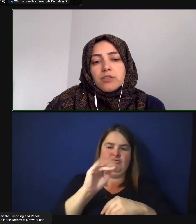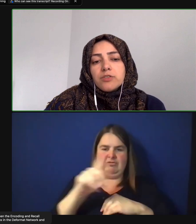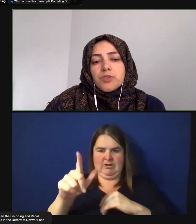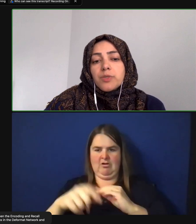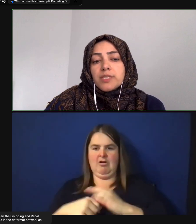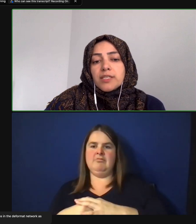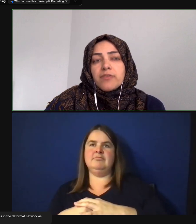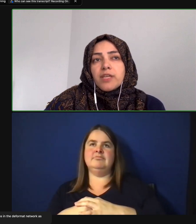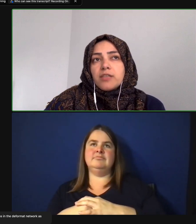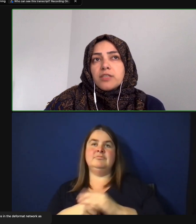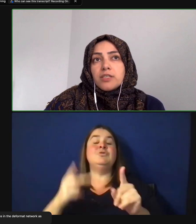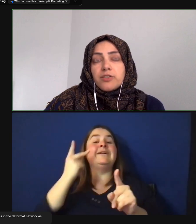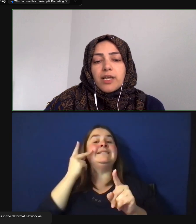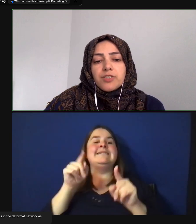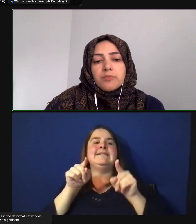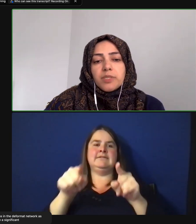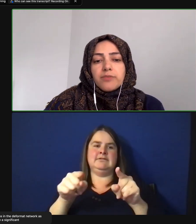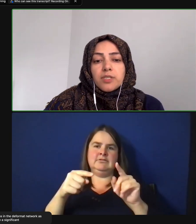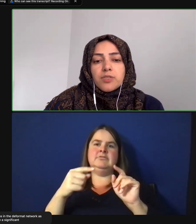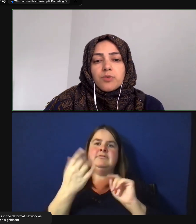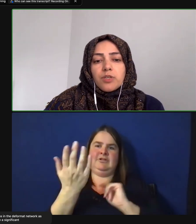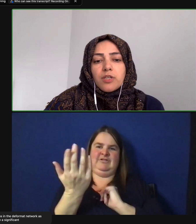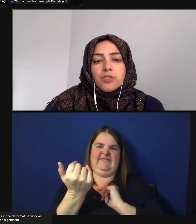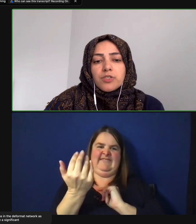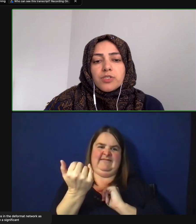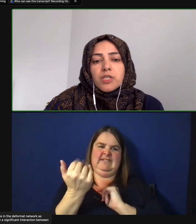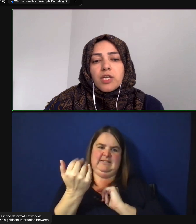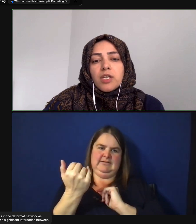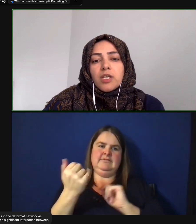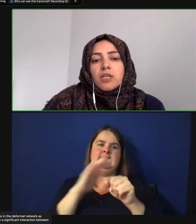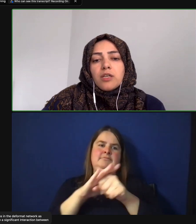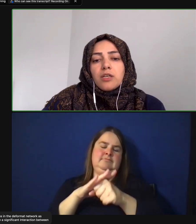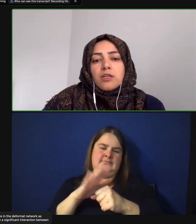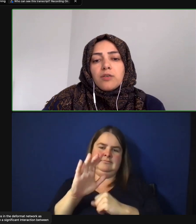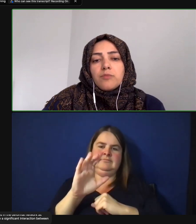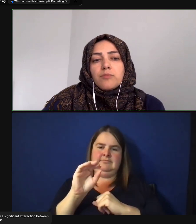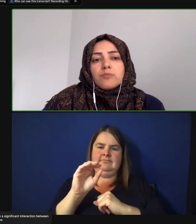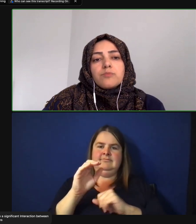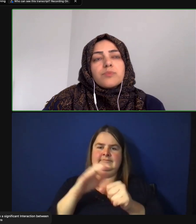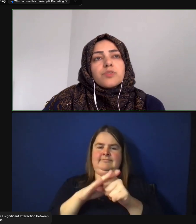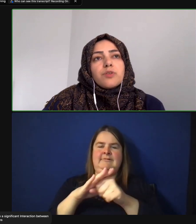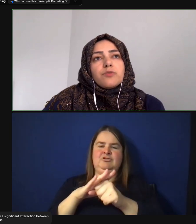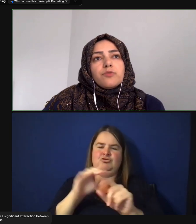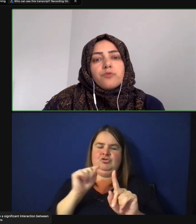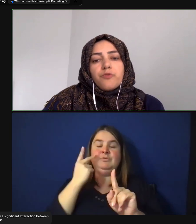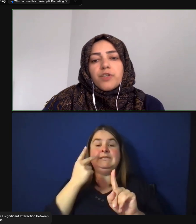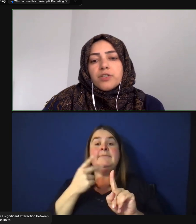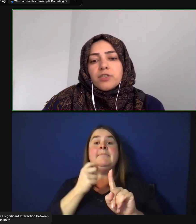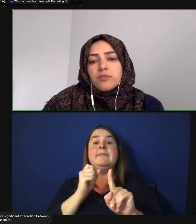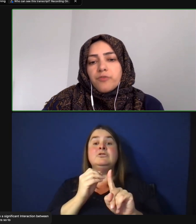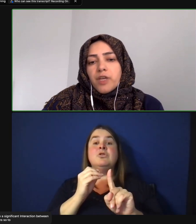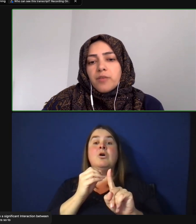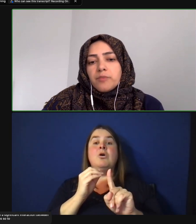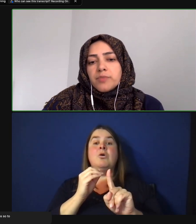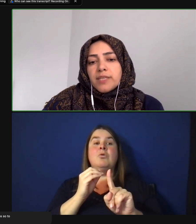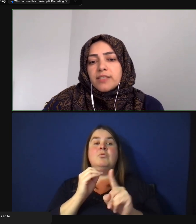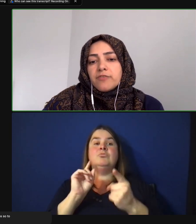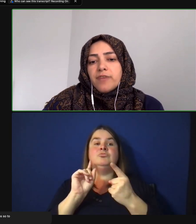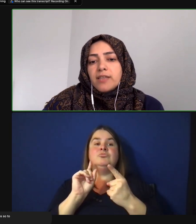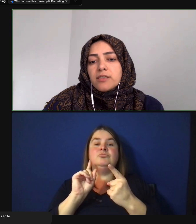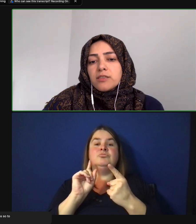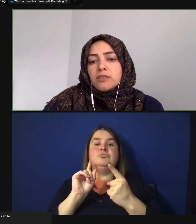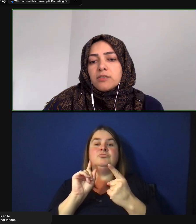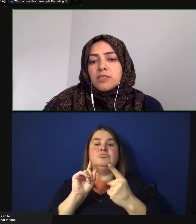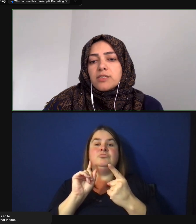shown here, show a significant interaction between these two conditions. So to further confirm that